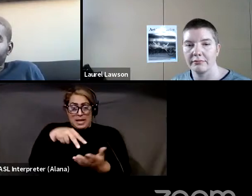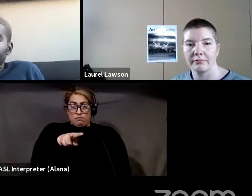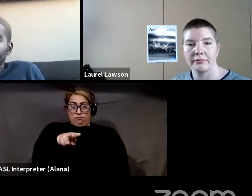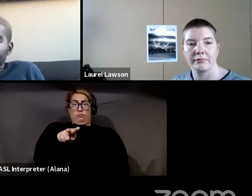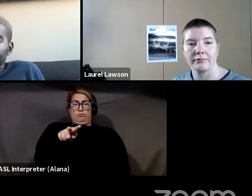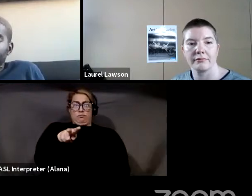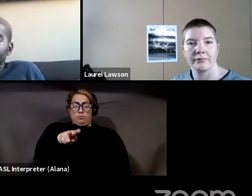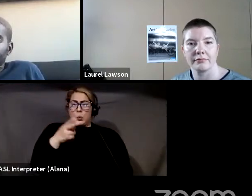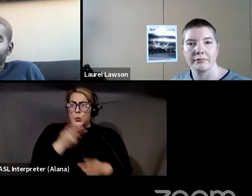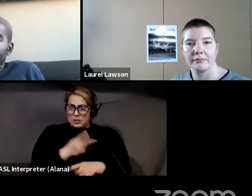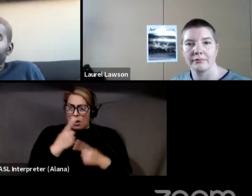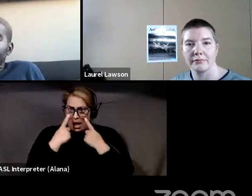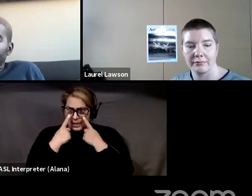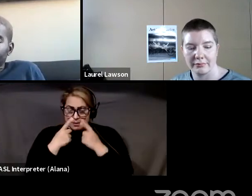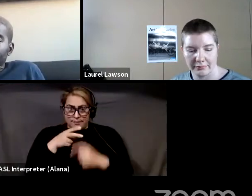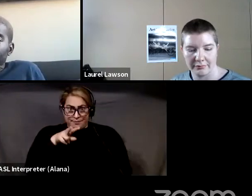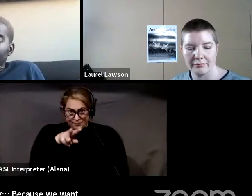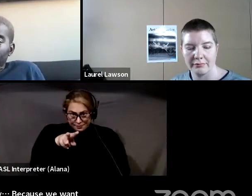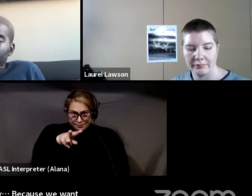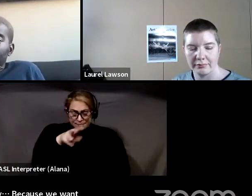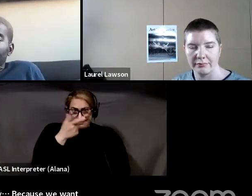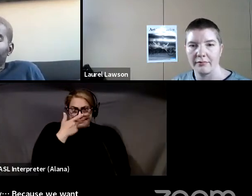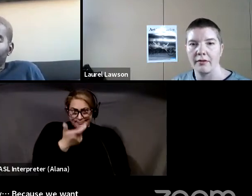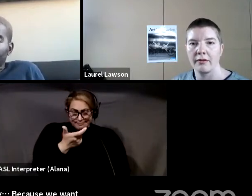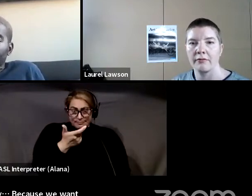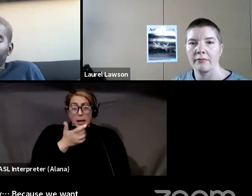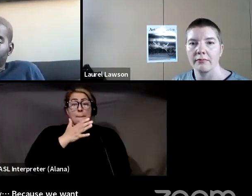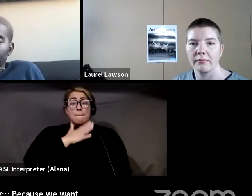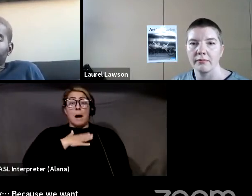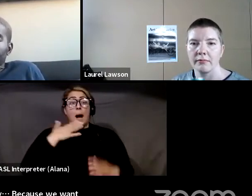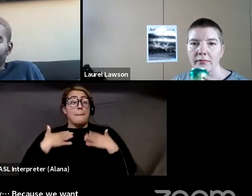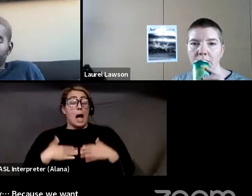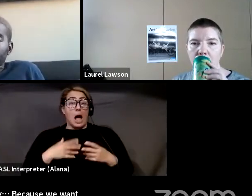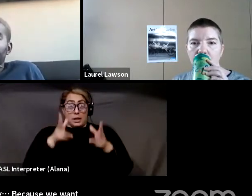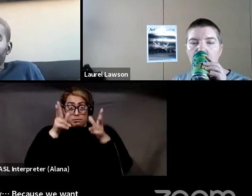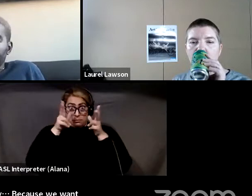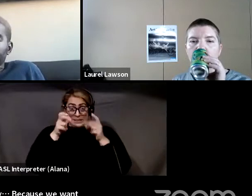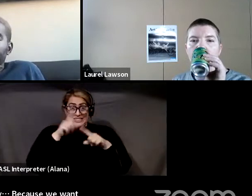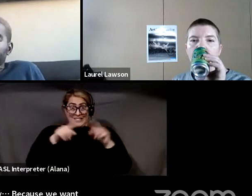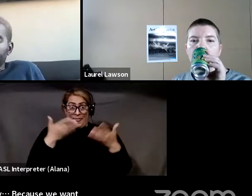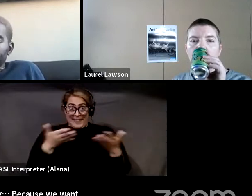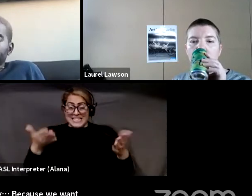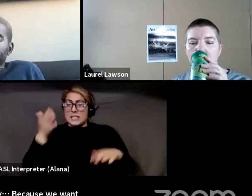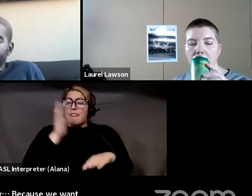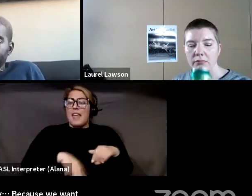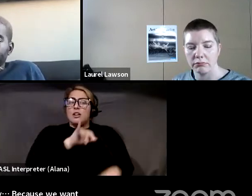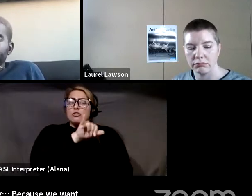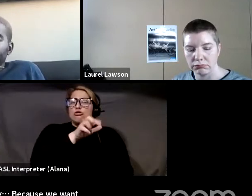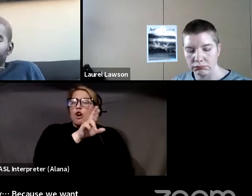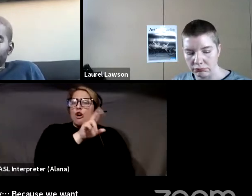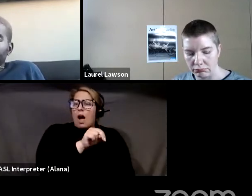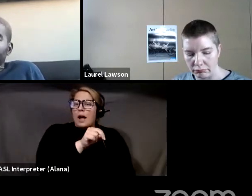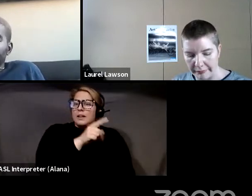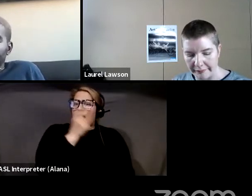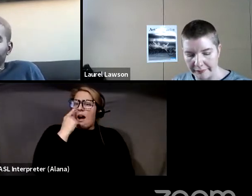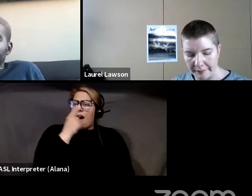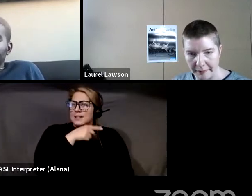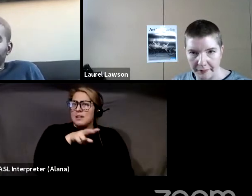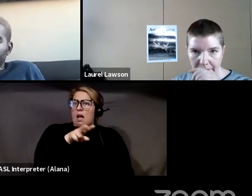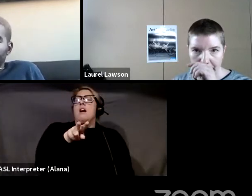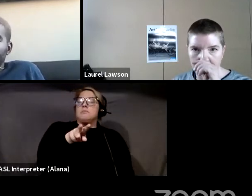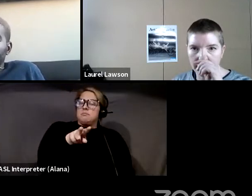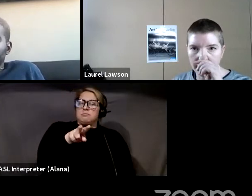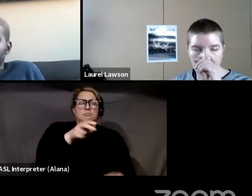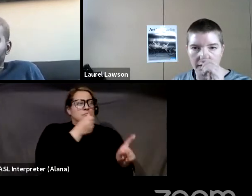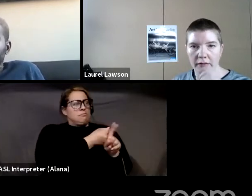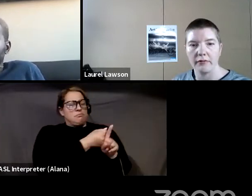the eyesight, right? My body is going to see different things than Jerron's body eyes are going to see, but I want